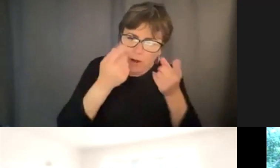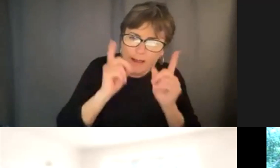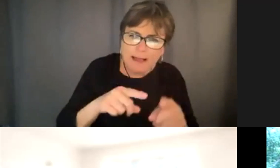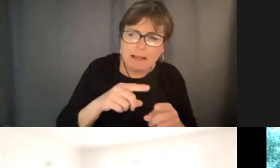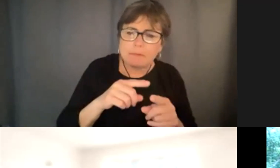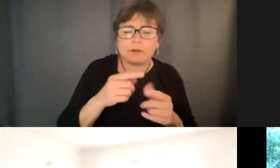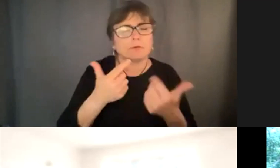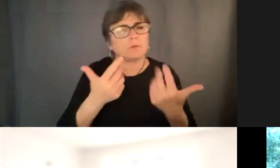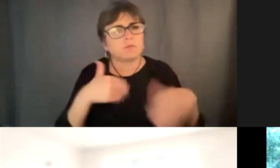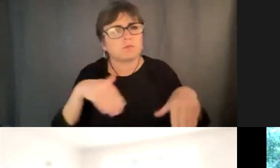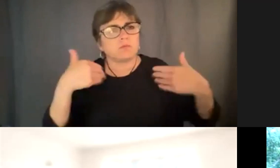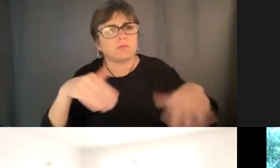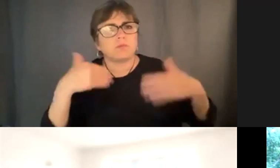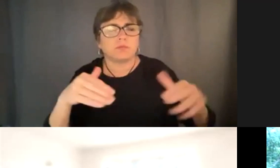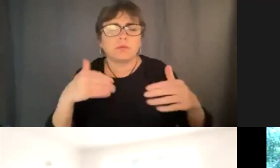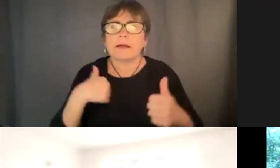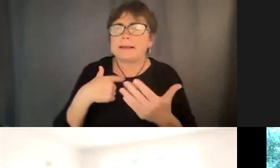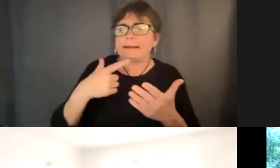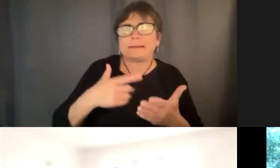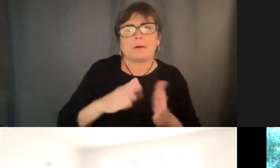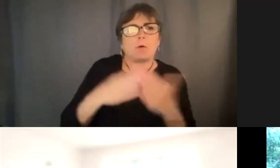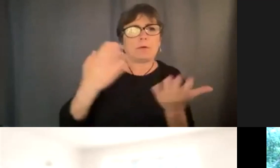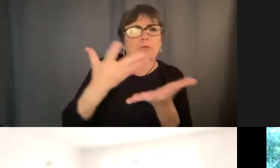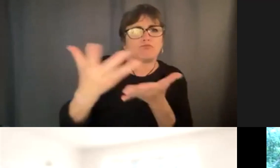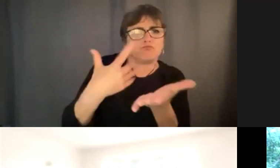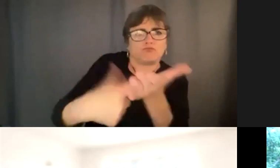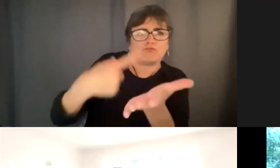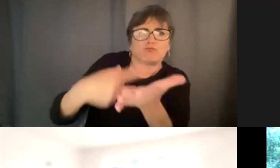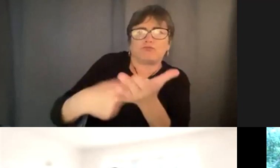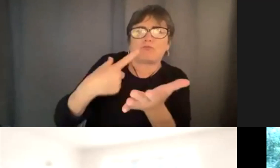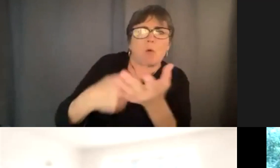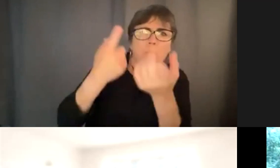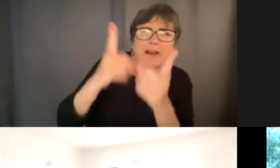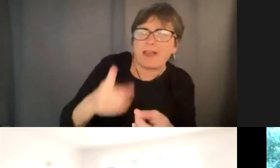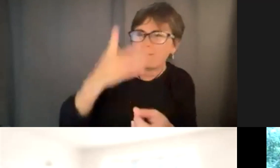not great. So let's talk about how that went and what we can do differently next time. So,